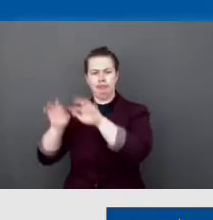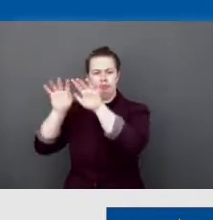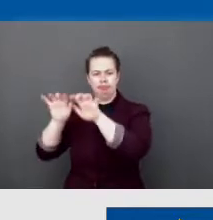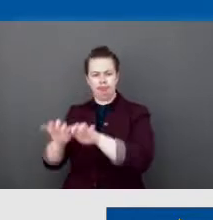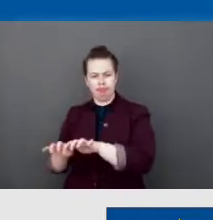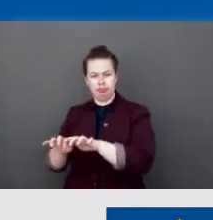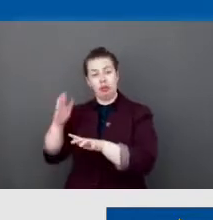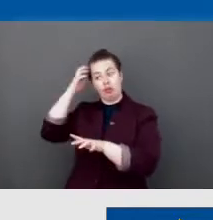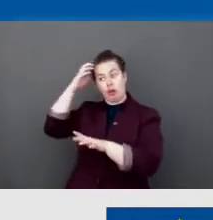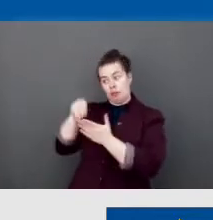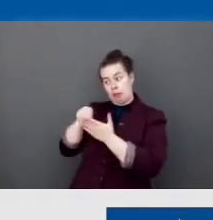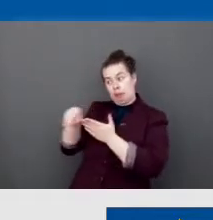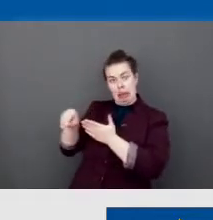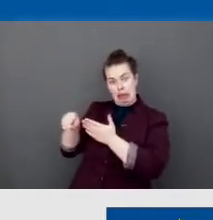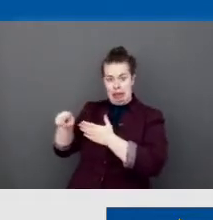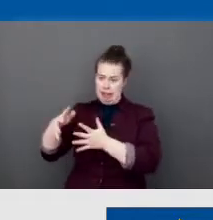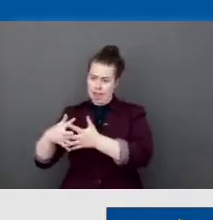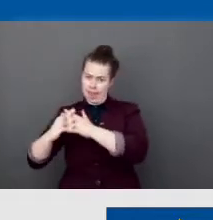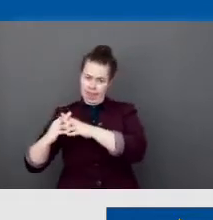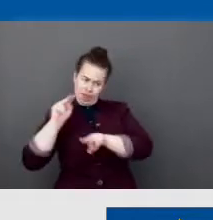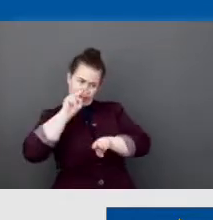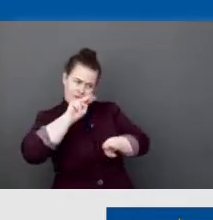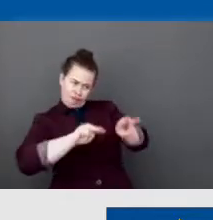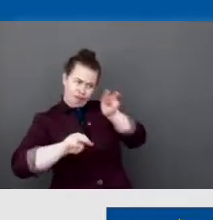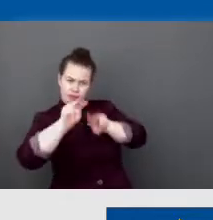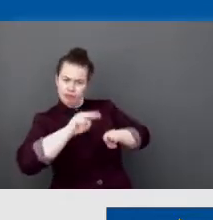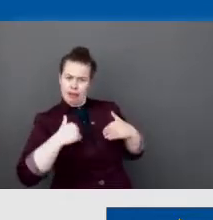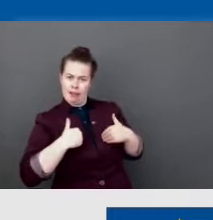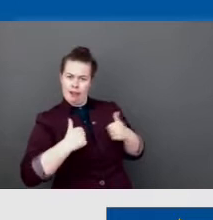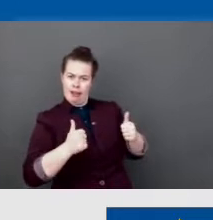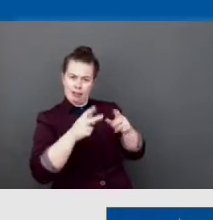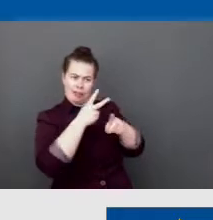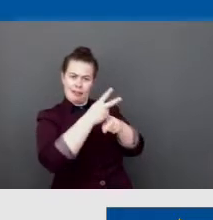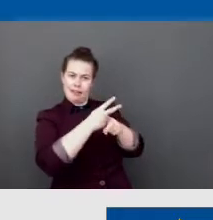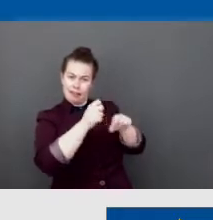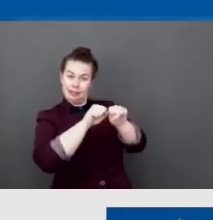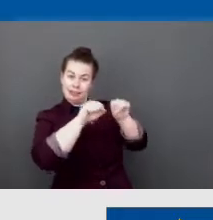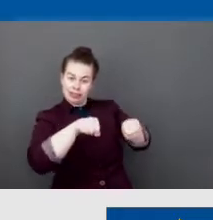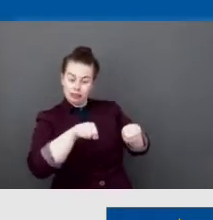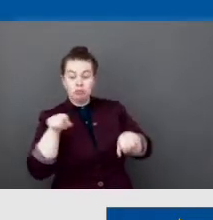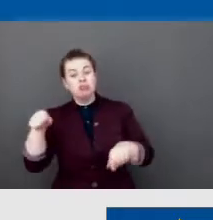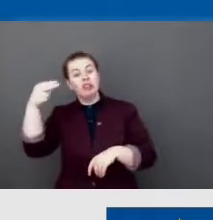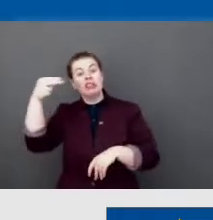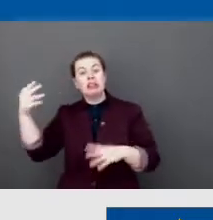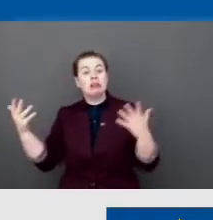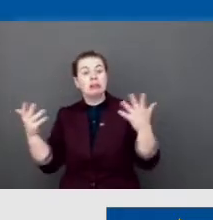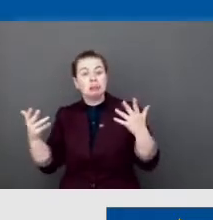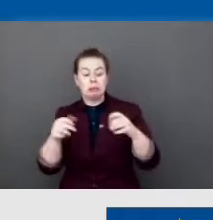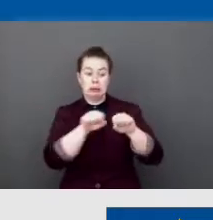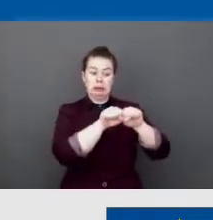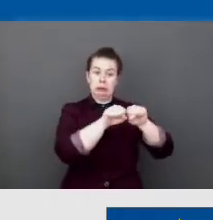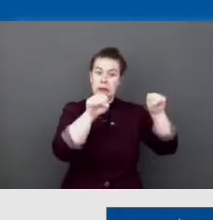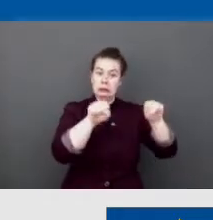report, which the government commissioned here, which is entitled Systems, Not Structures. This is about building a system